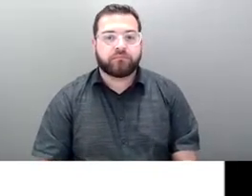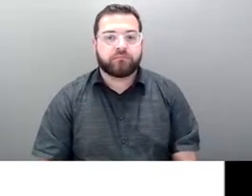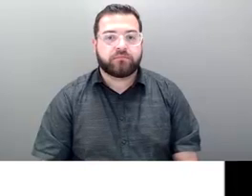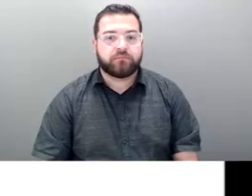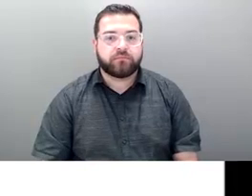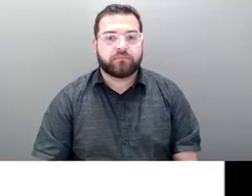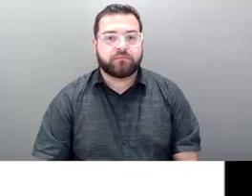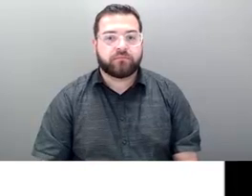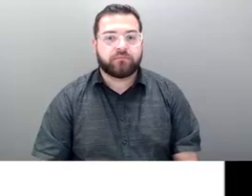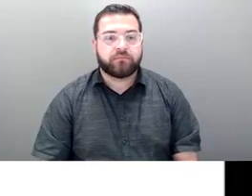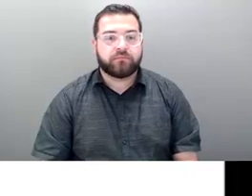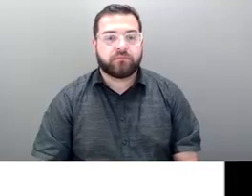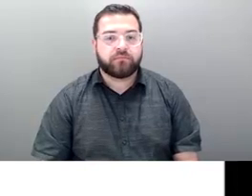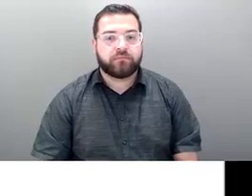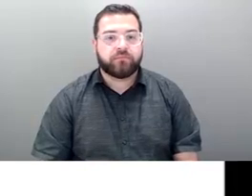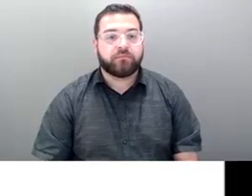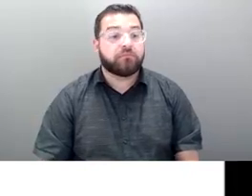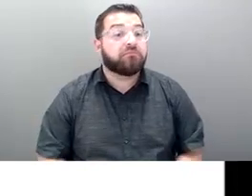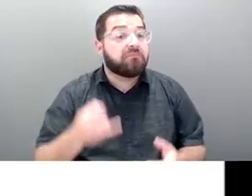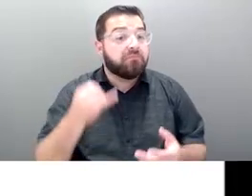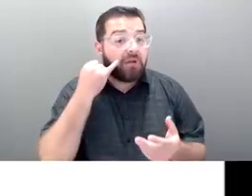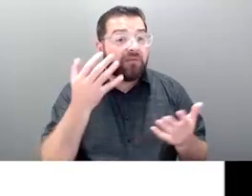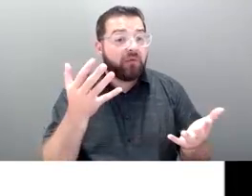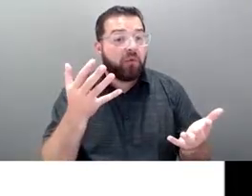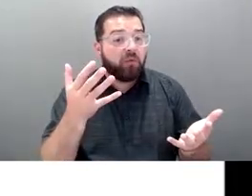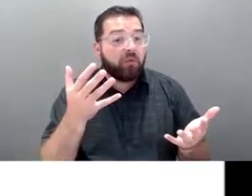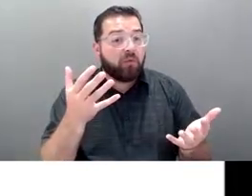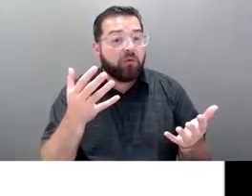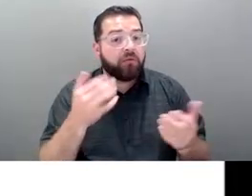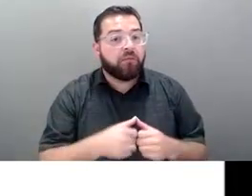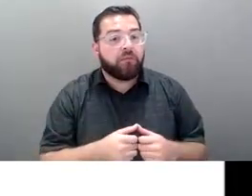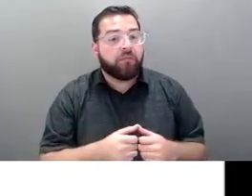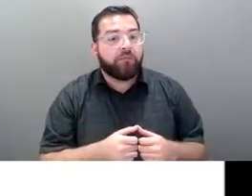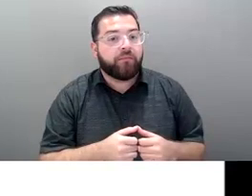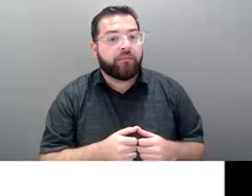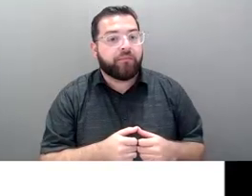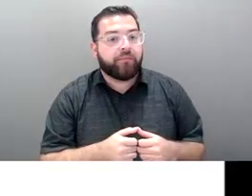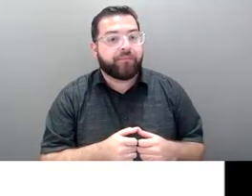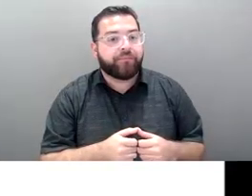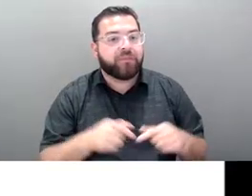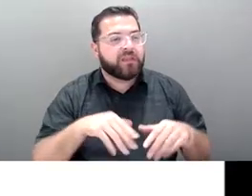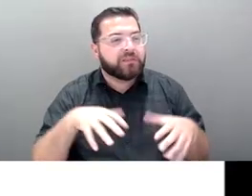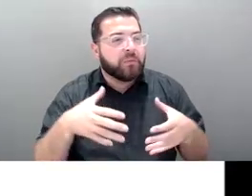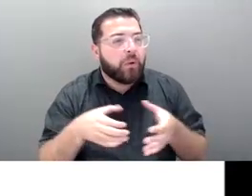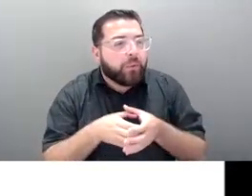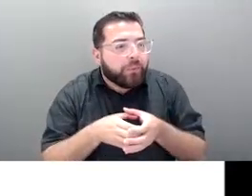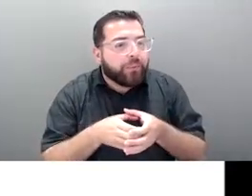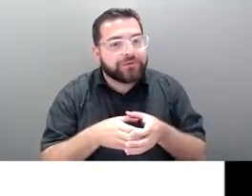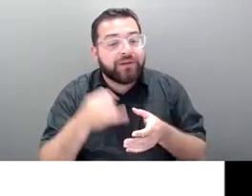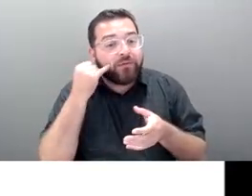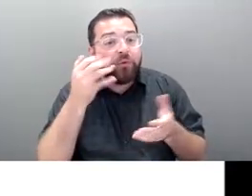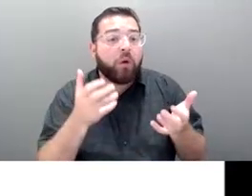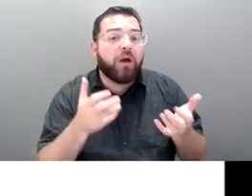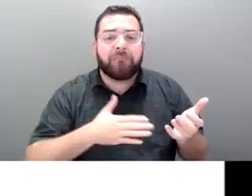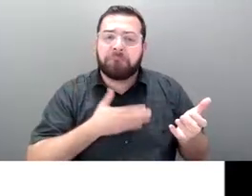if you want to go back and do a second word, does it let you do a second word? We're a really small group, so please feel welcome to unmute and feel